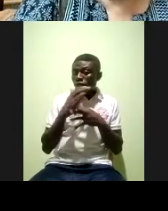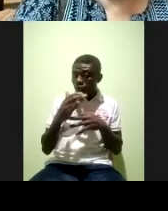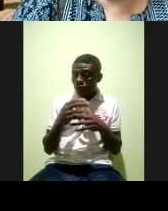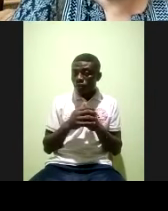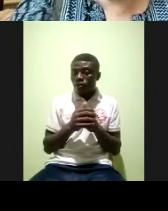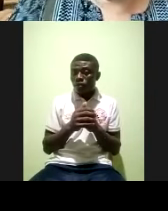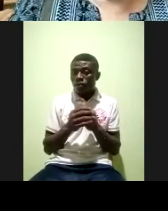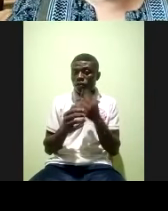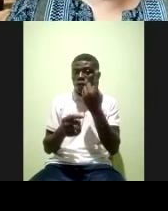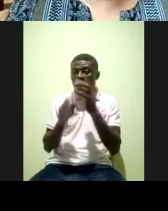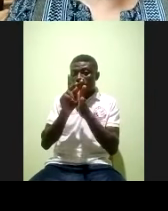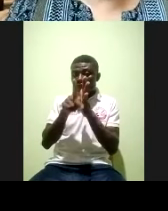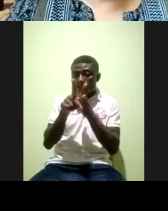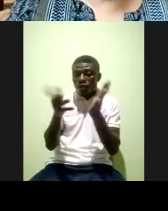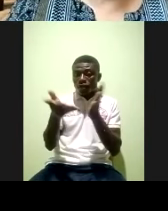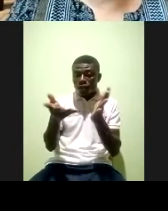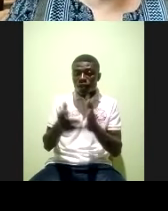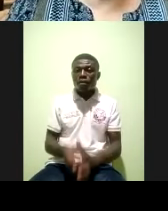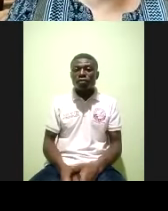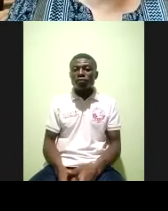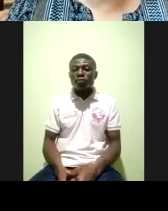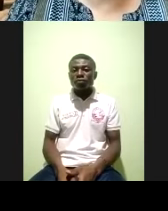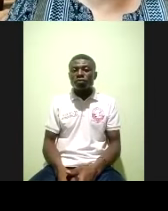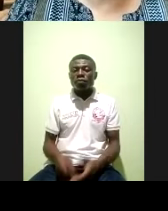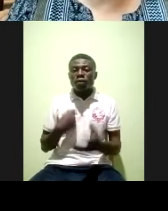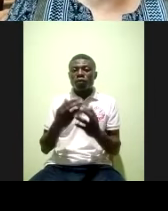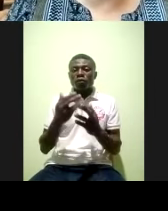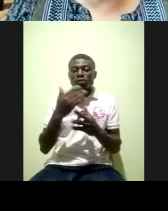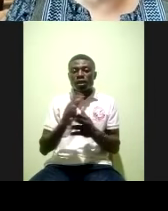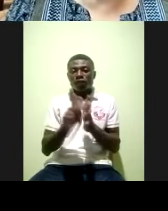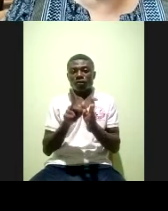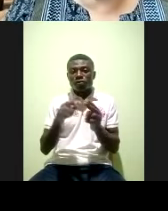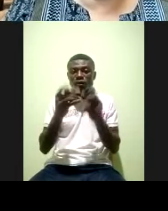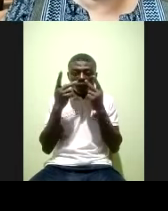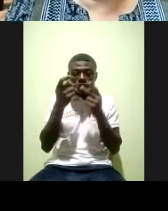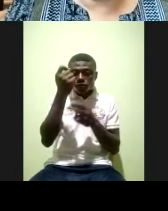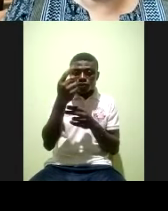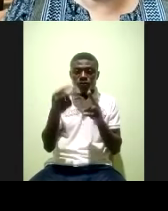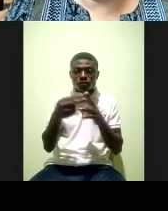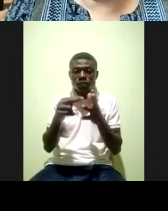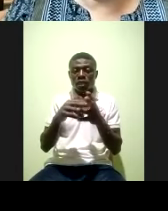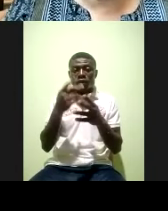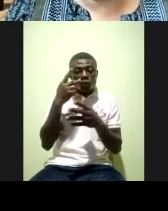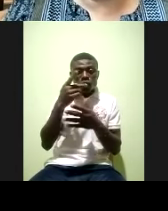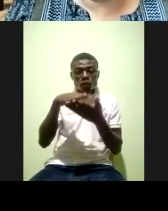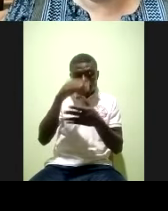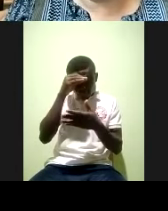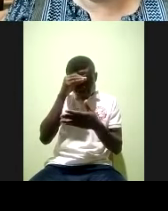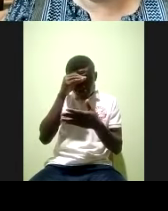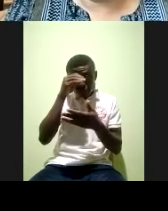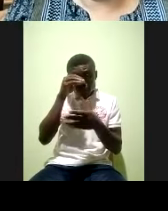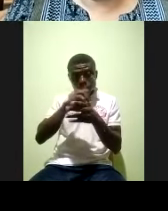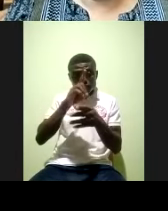one video here with you. It's seeing dyslexia differently. Here, this one.